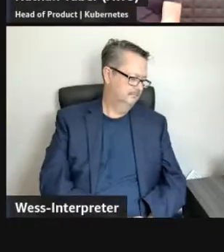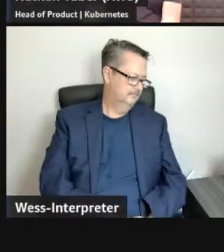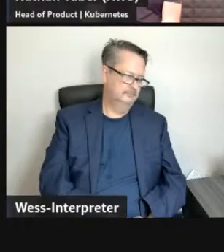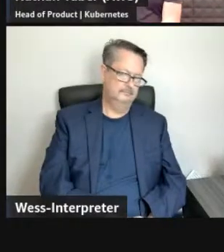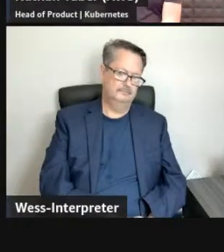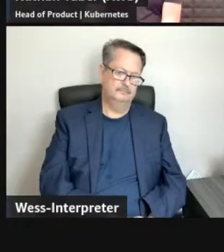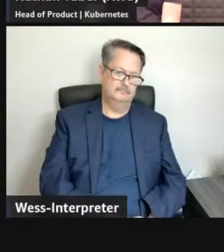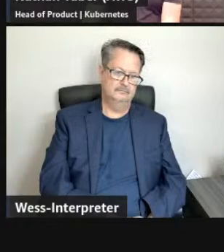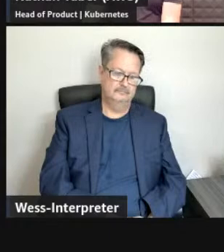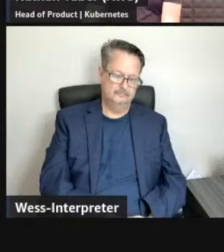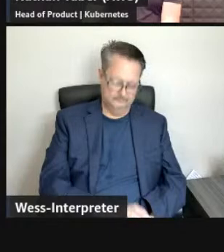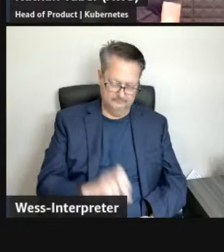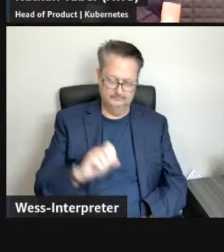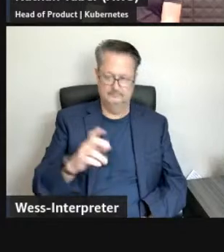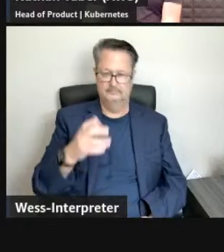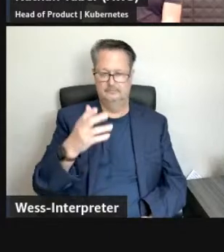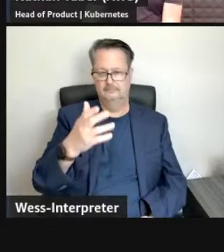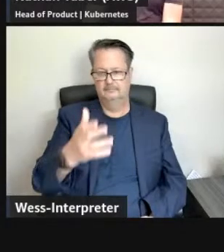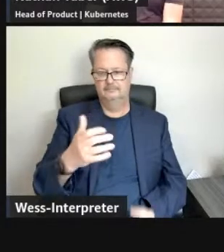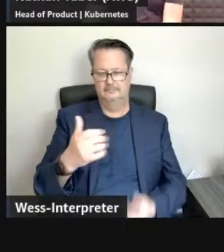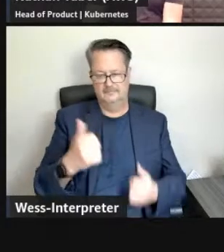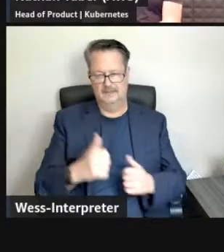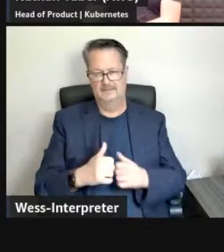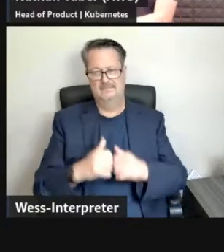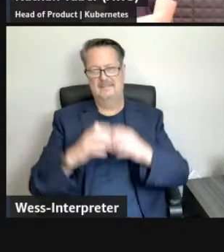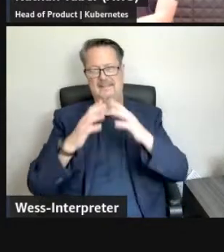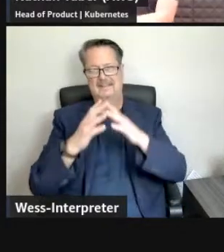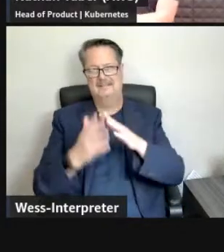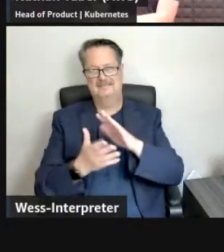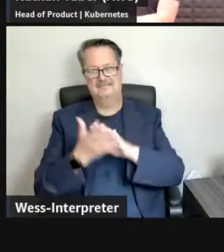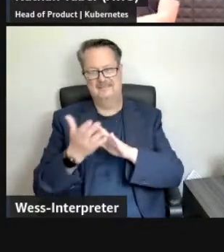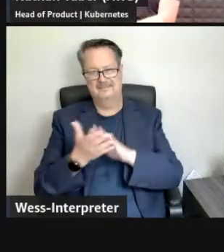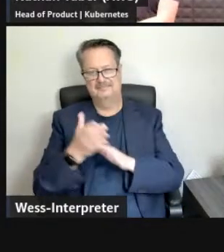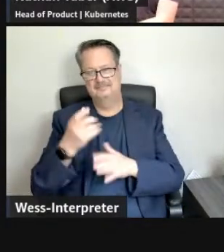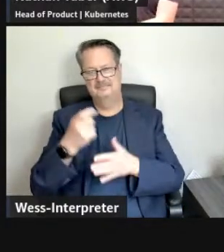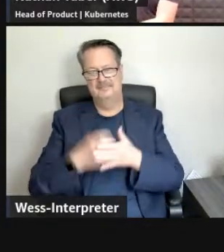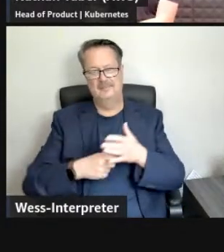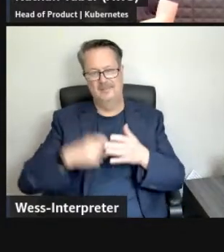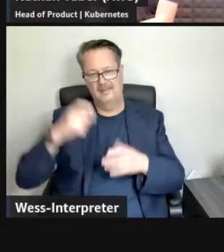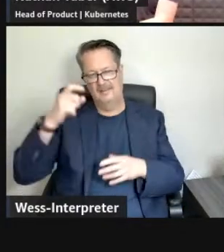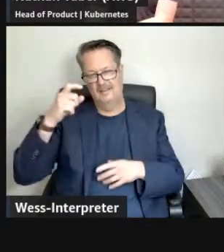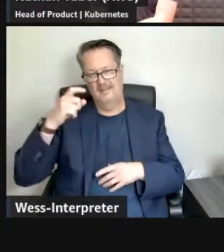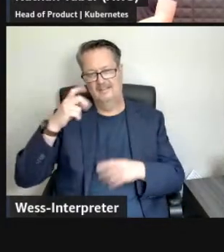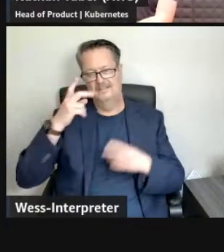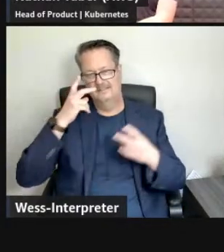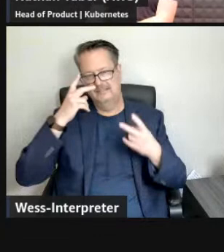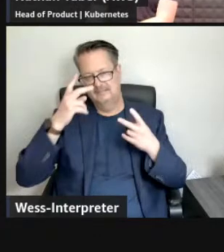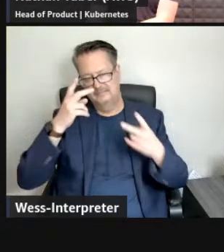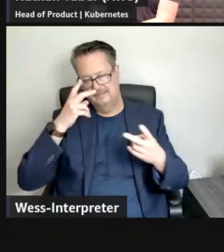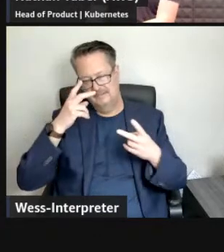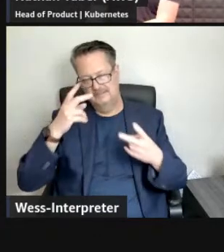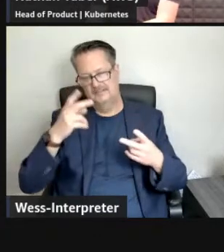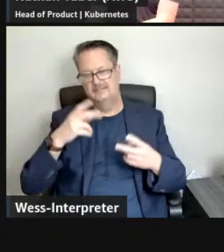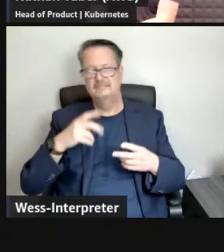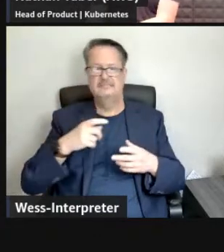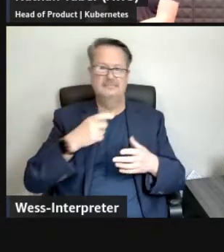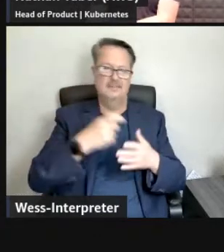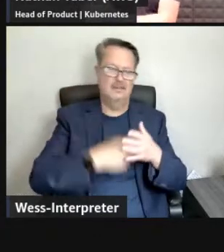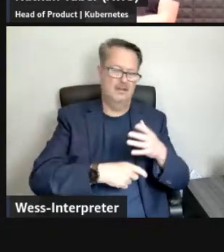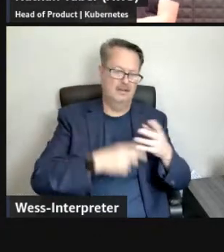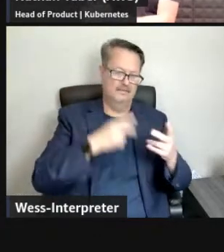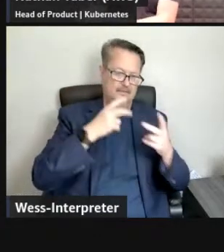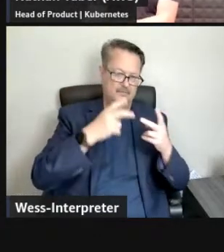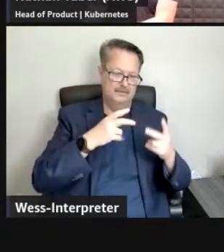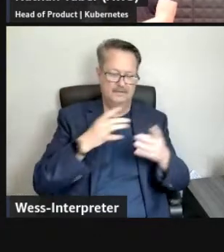Okay, there we go. We're back up and running. Okay, so cost visibility and efficiency. So let's start with cost visibility. So when you're